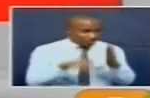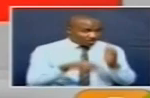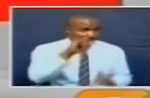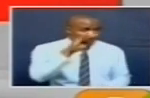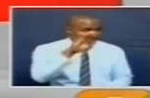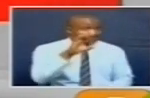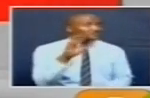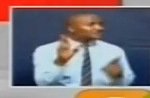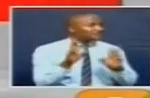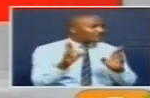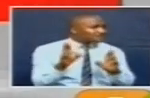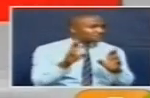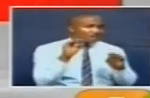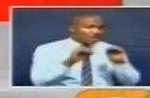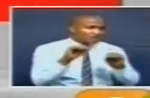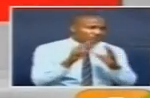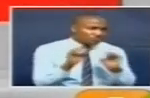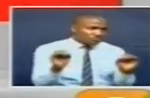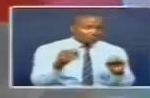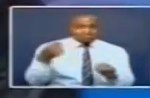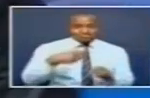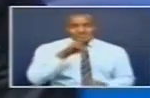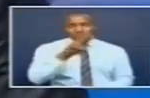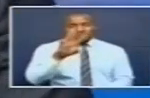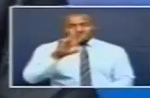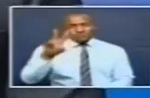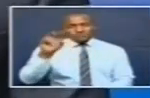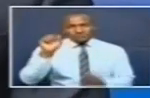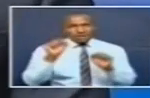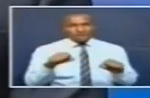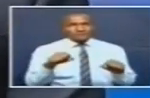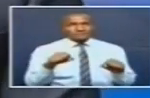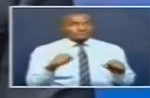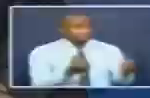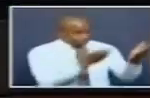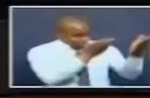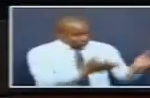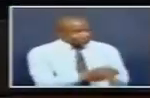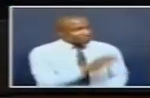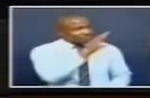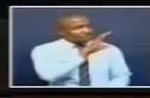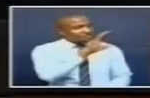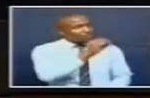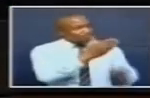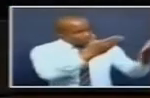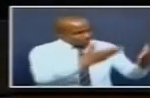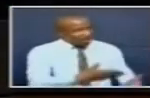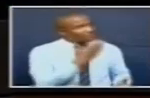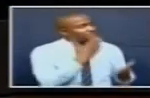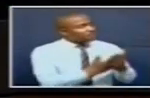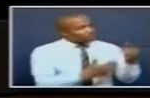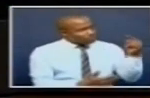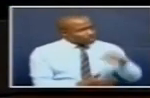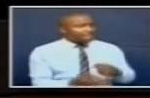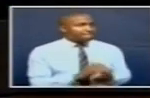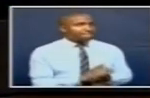Twitter. You can text us on 22422. Well, the studio now, Ezra Chiloba, CEO IBC, thank you so much for making time for us